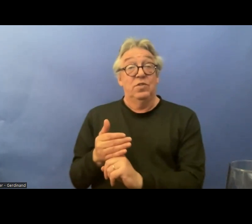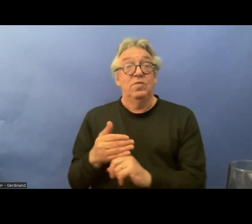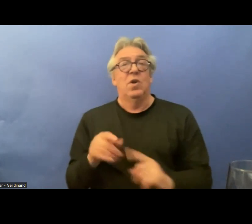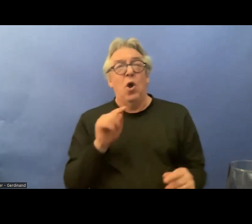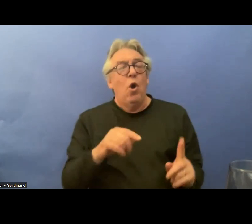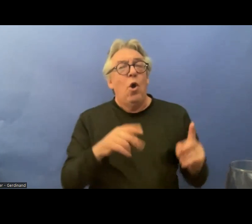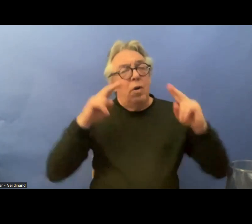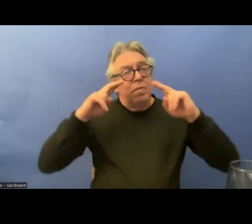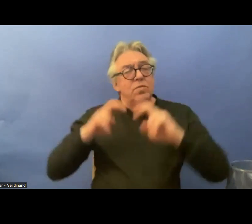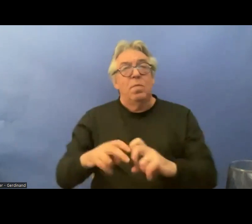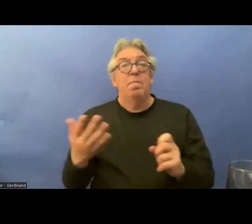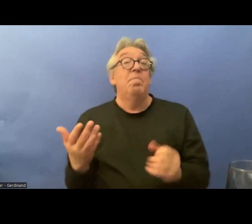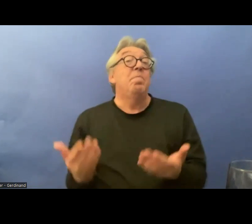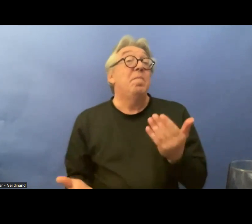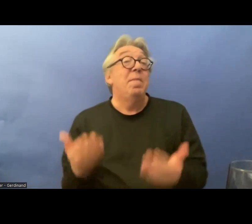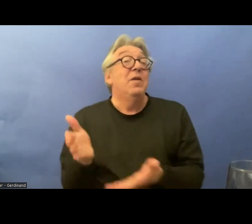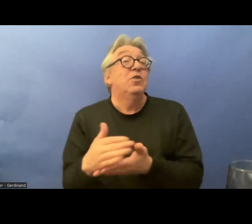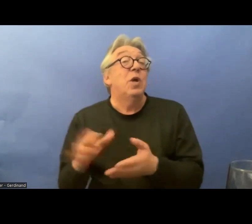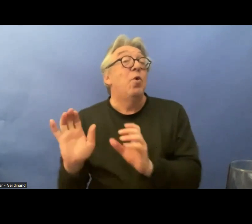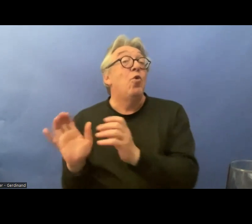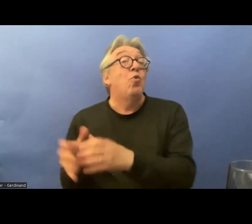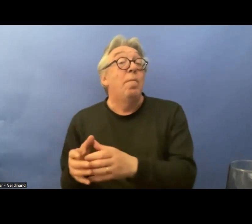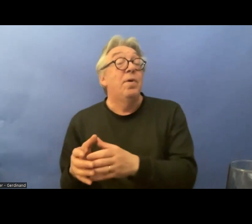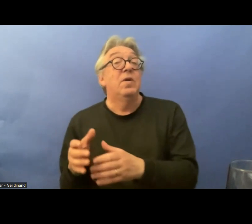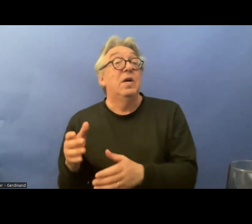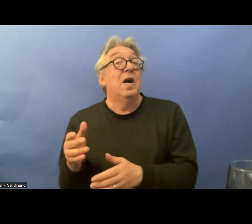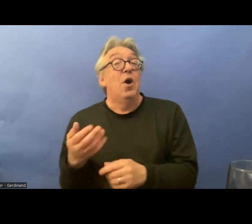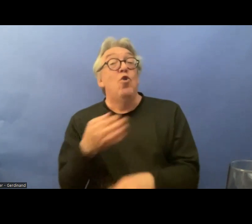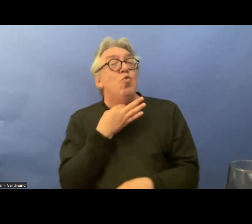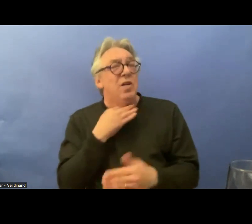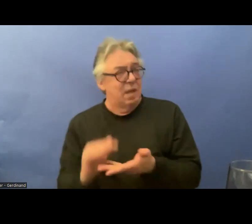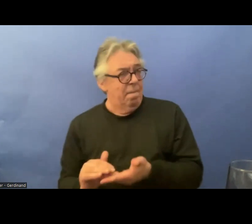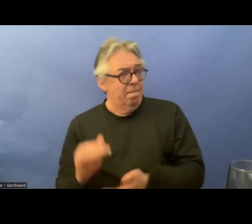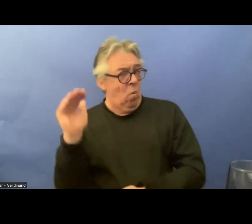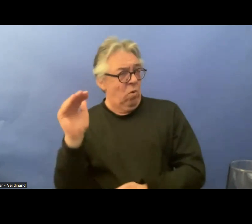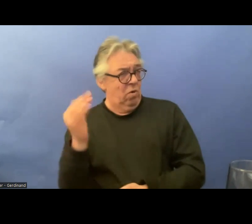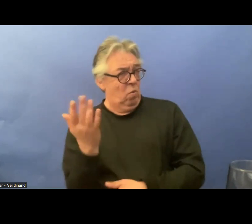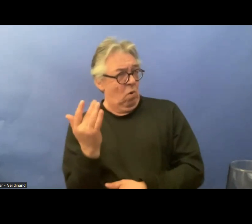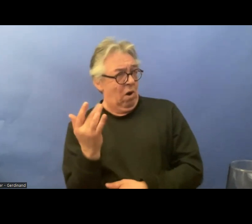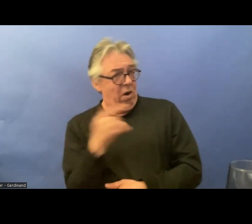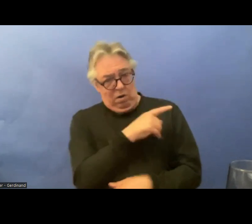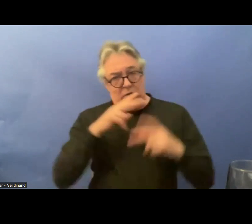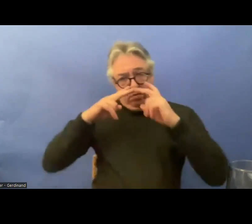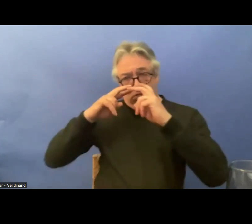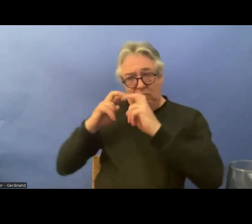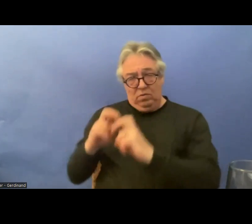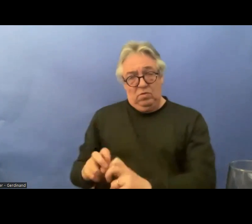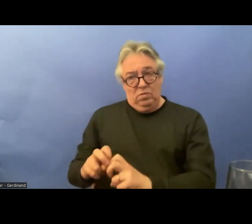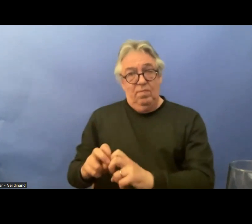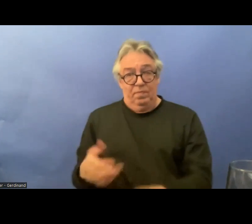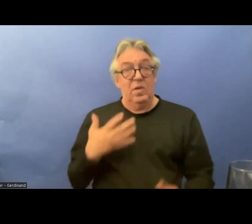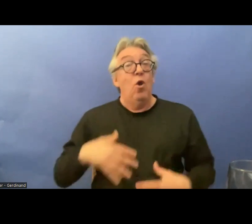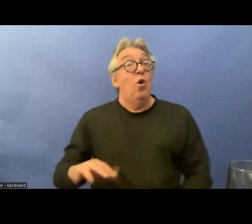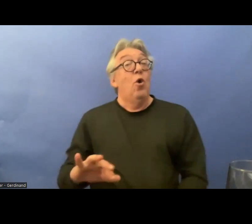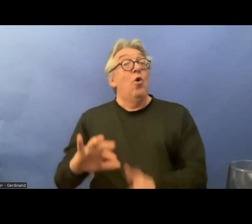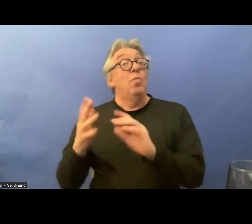groups, such as persons with disabilities, consistently face heightened risks in various contexts. And by designing and delivering humanitarian